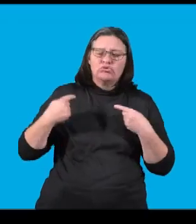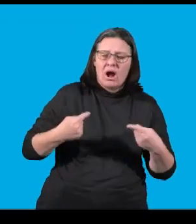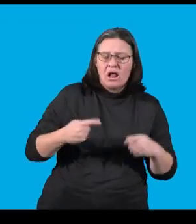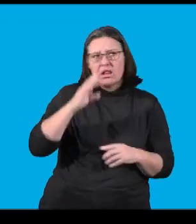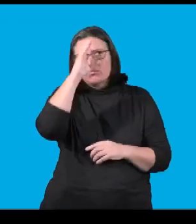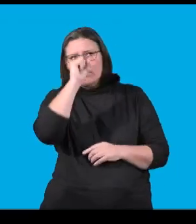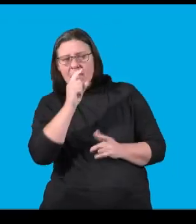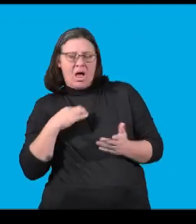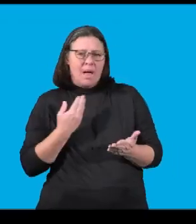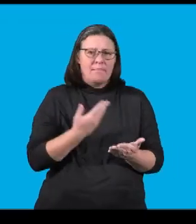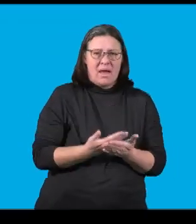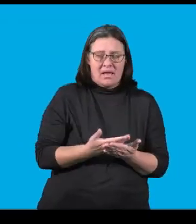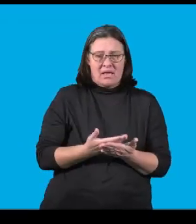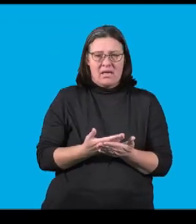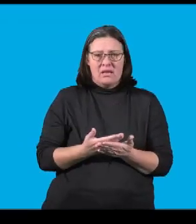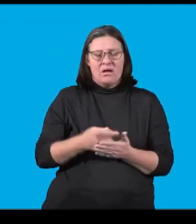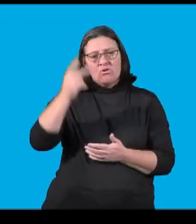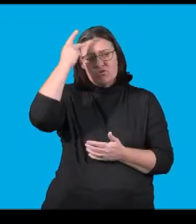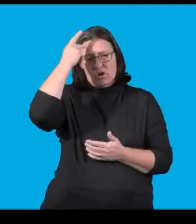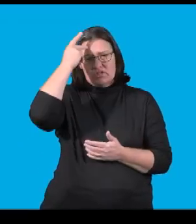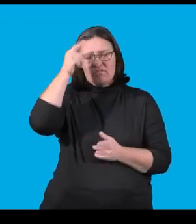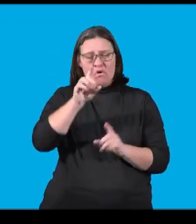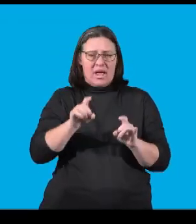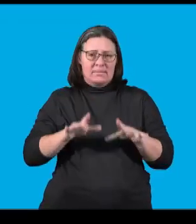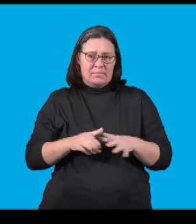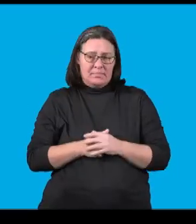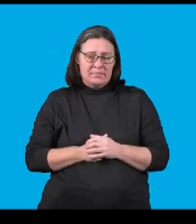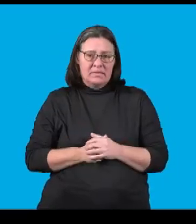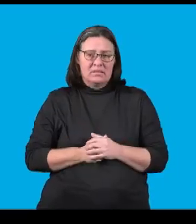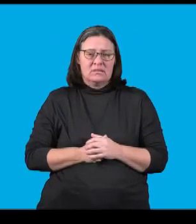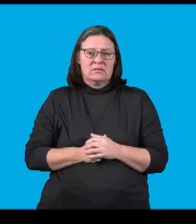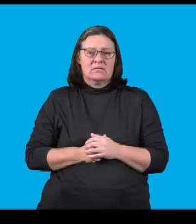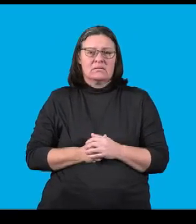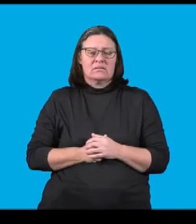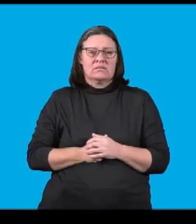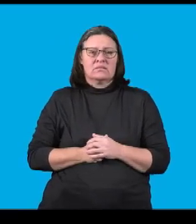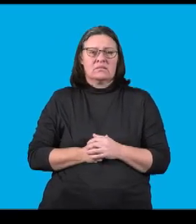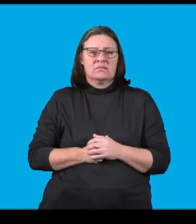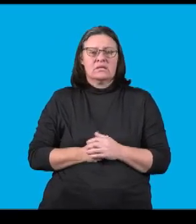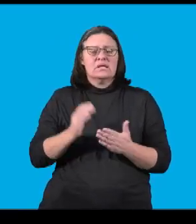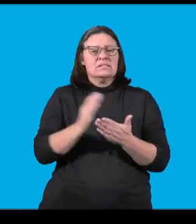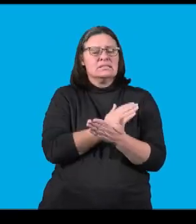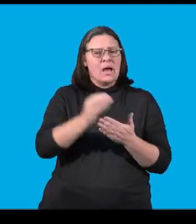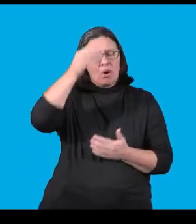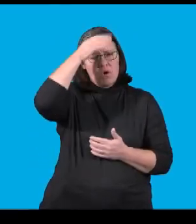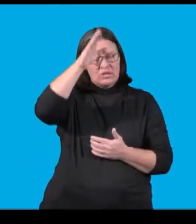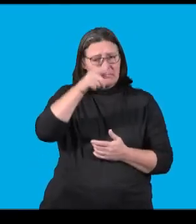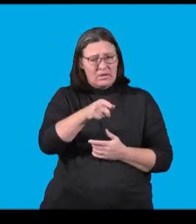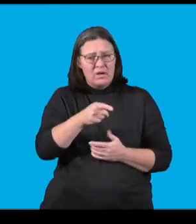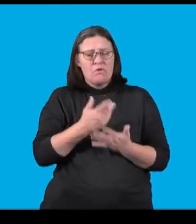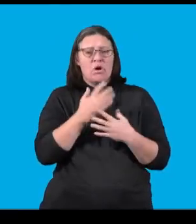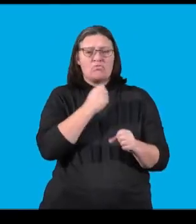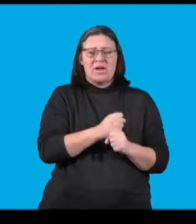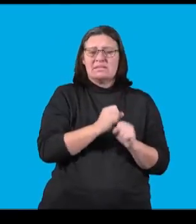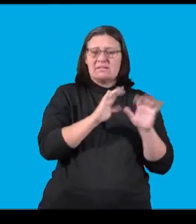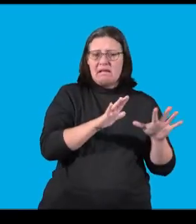going to struggle to recall and apply necessary knowledge during the exams. Some of the concepts that